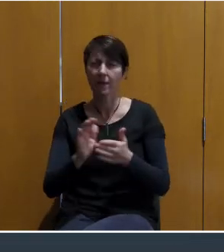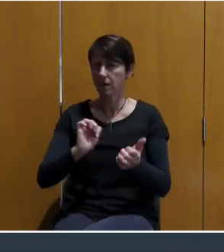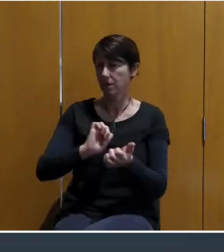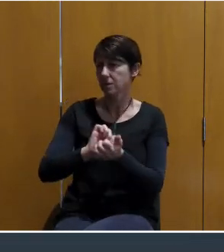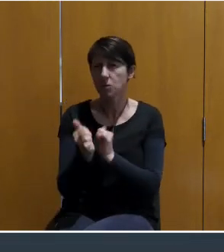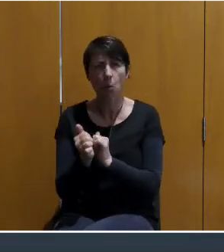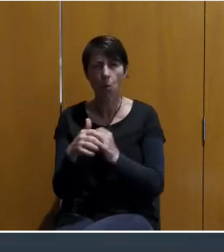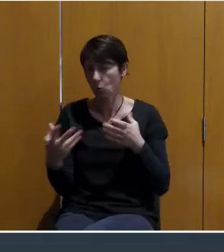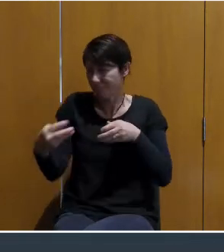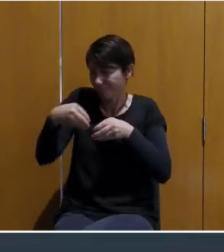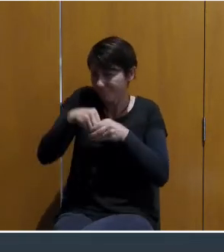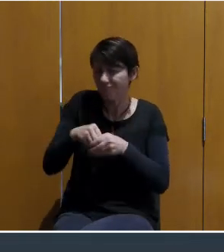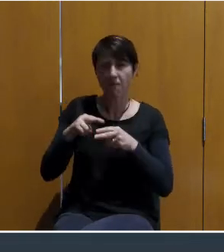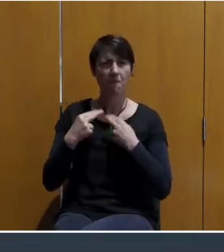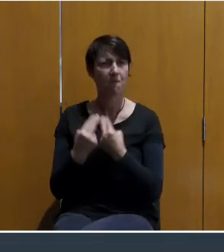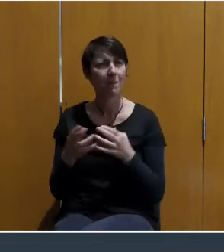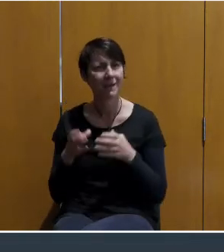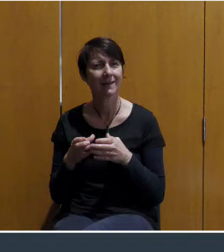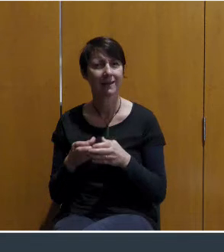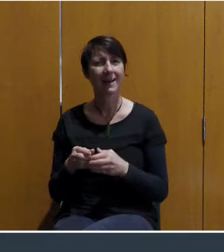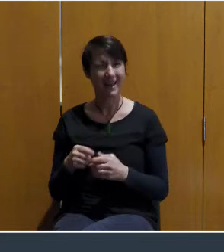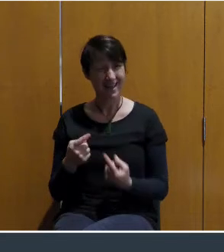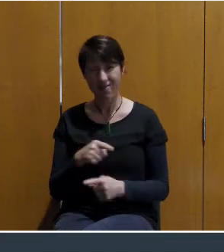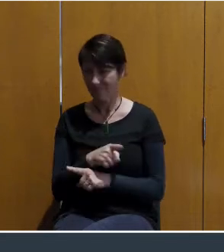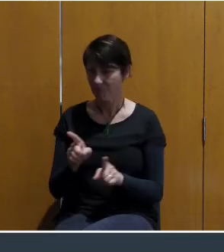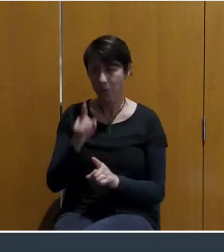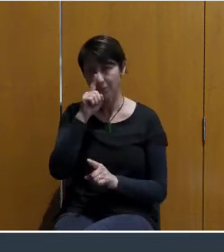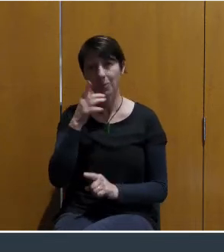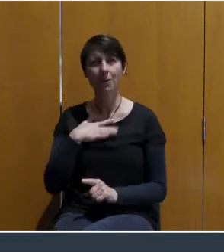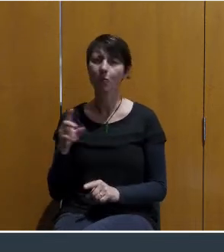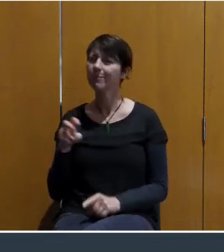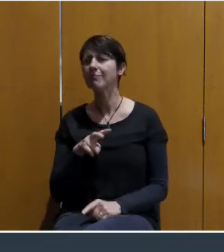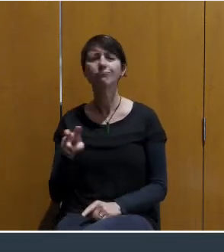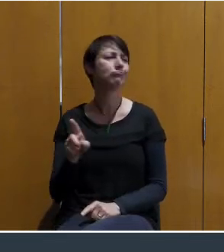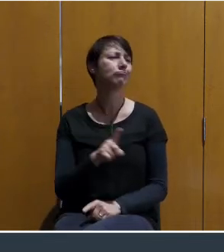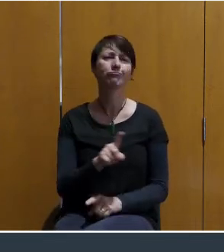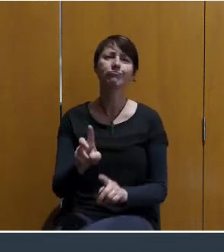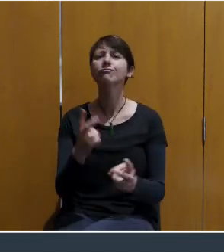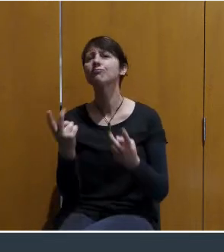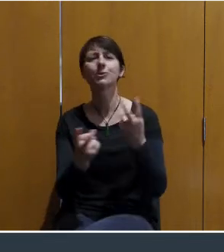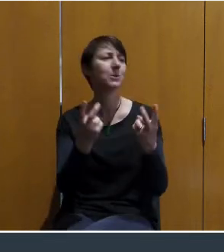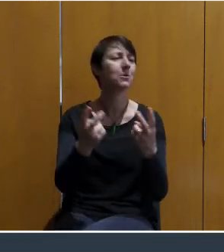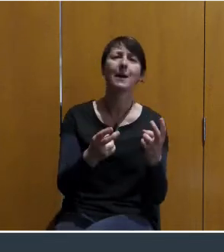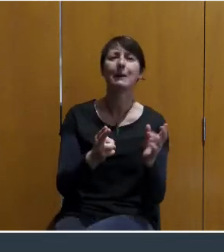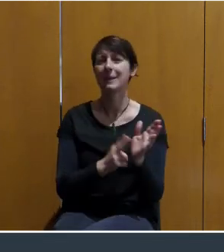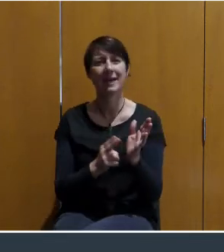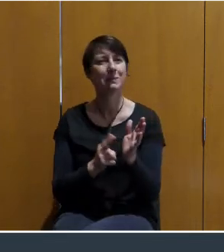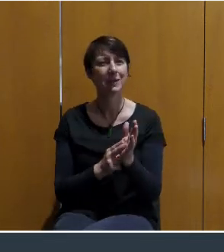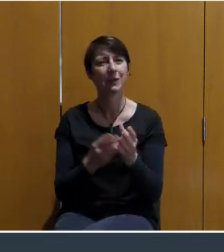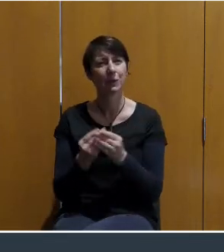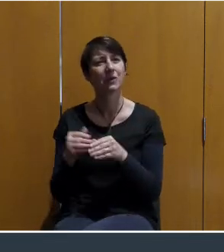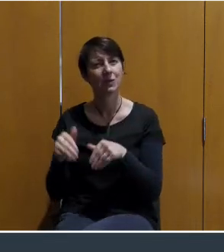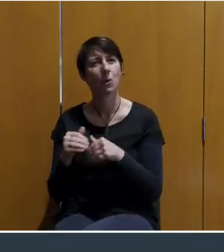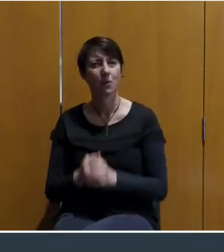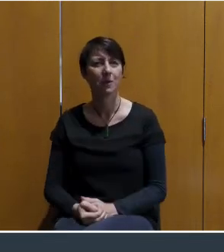family, who just want to be out and about, exploring and enjoying what Napier has to offer. You will not